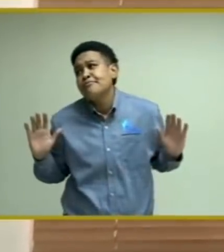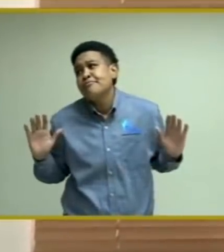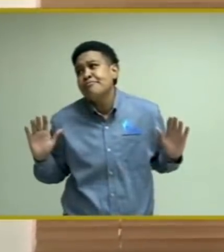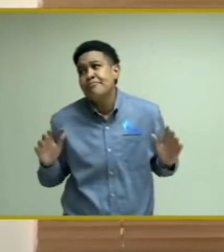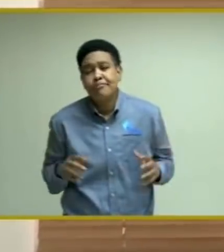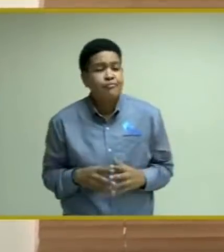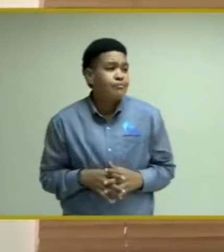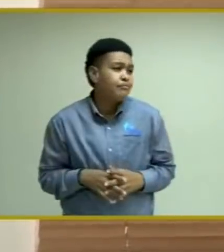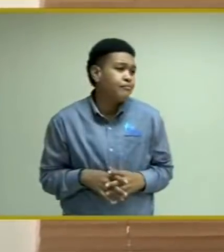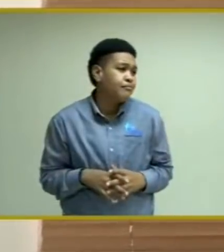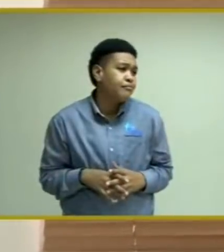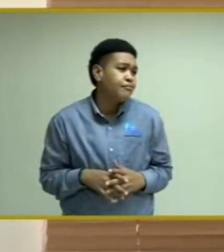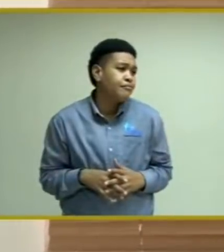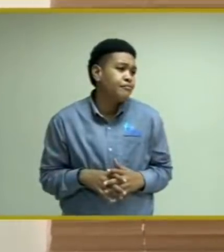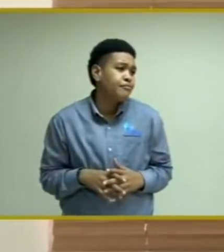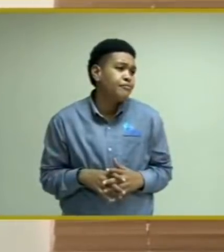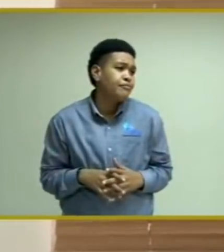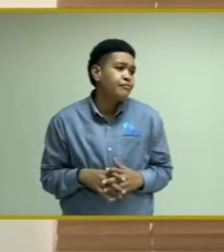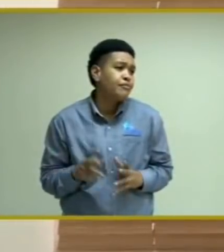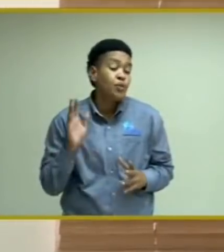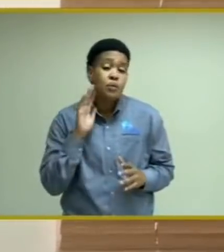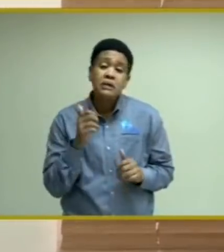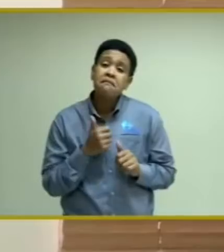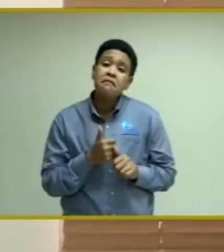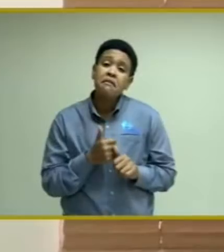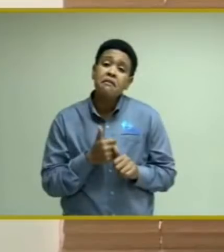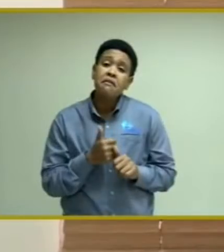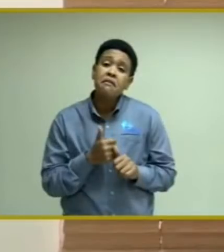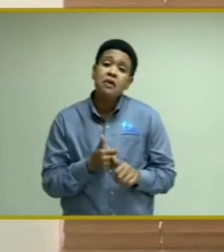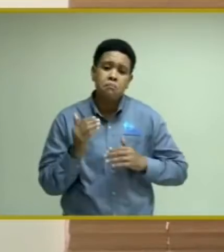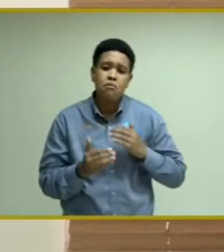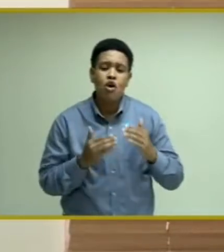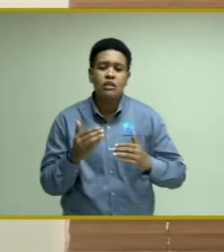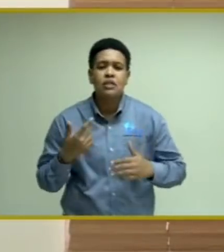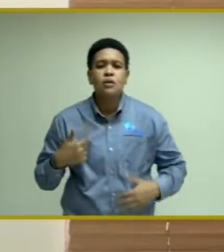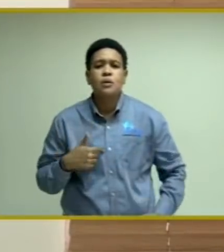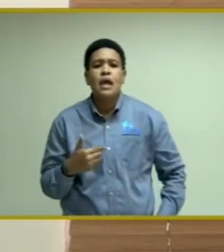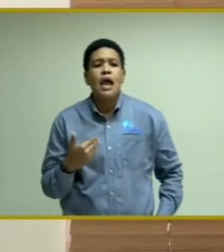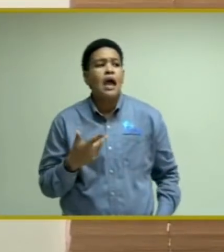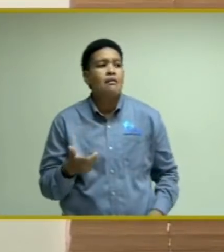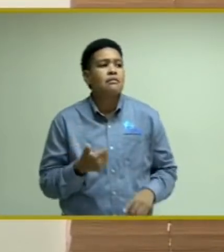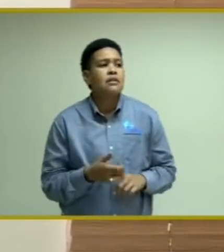and it is going to follow the same process we have